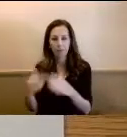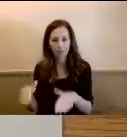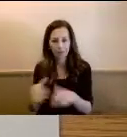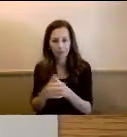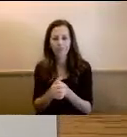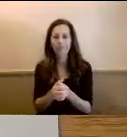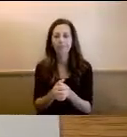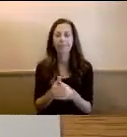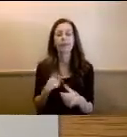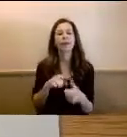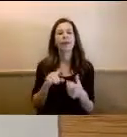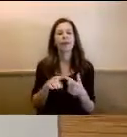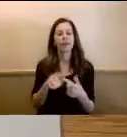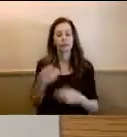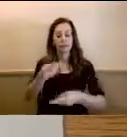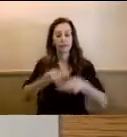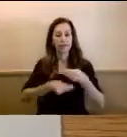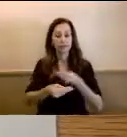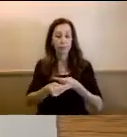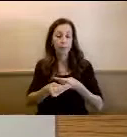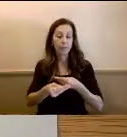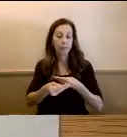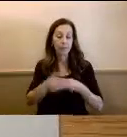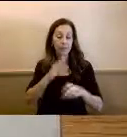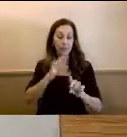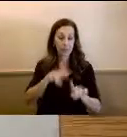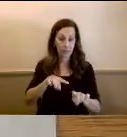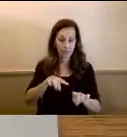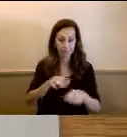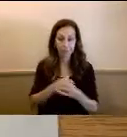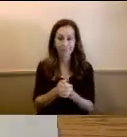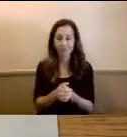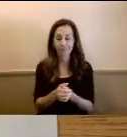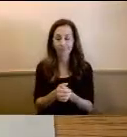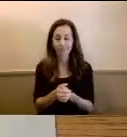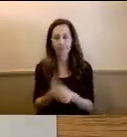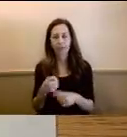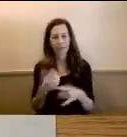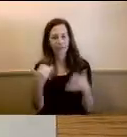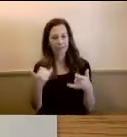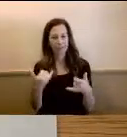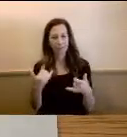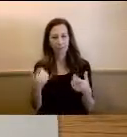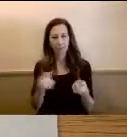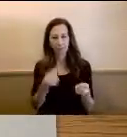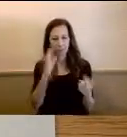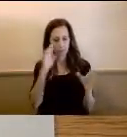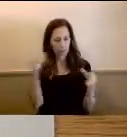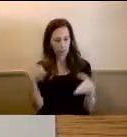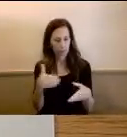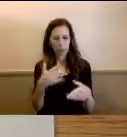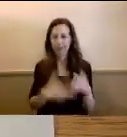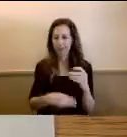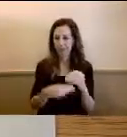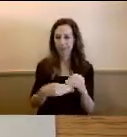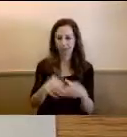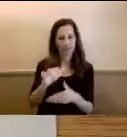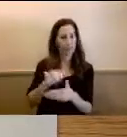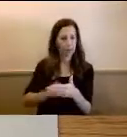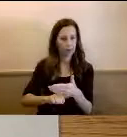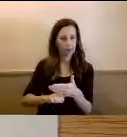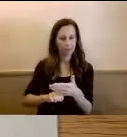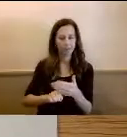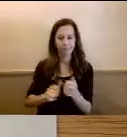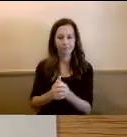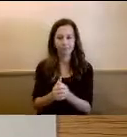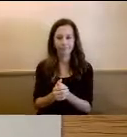divided, and then you substitute your solution. So now we're just going to be focusing on adding and subtracting for the next